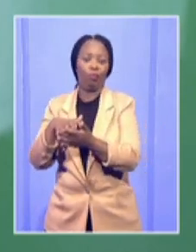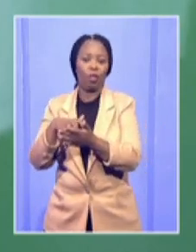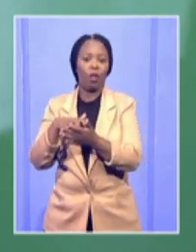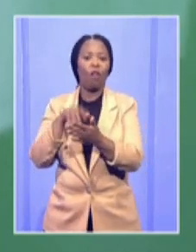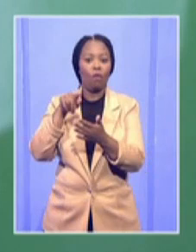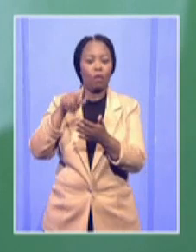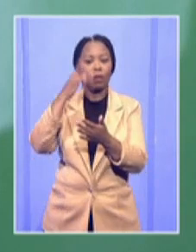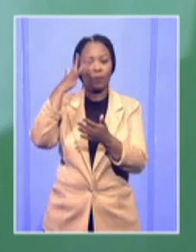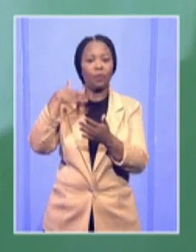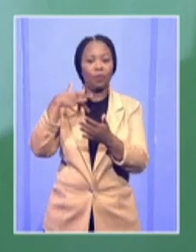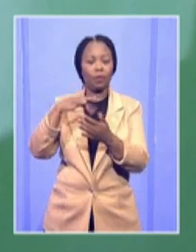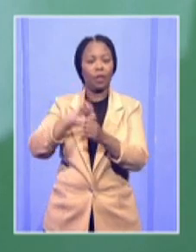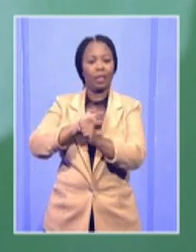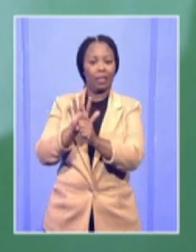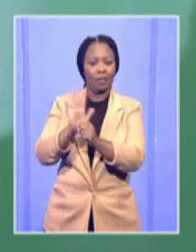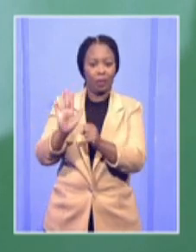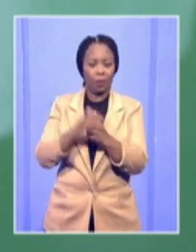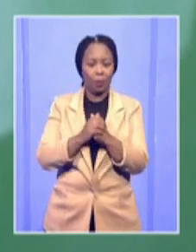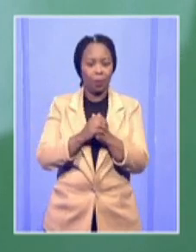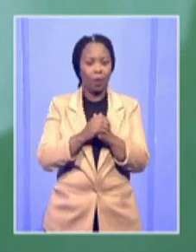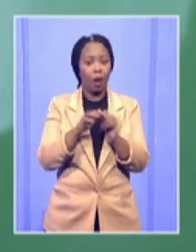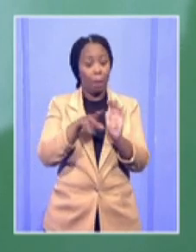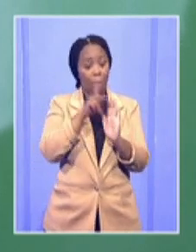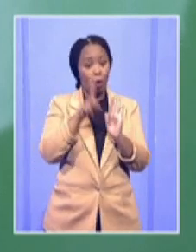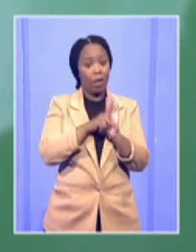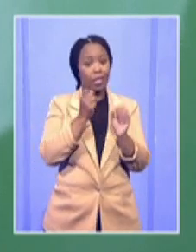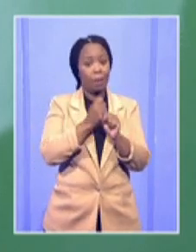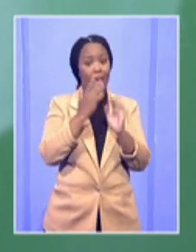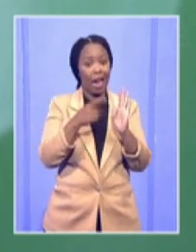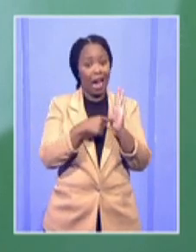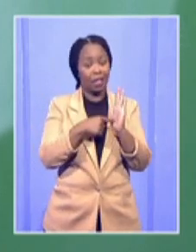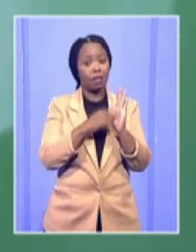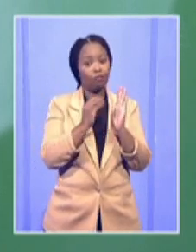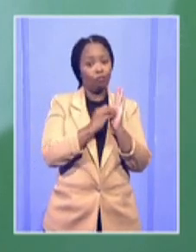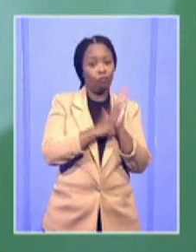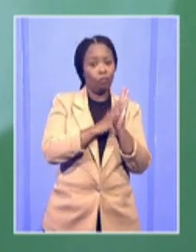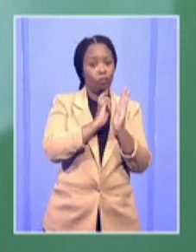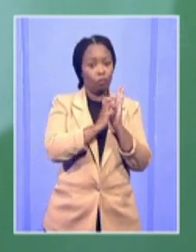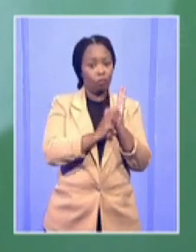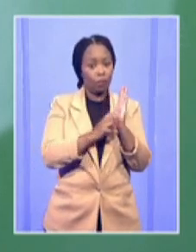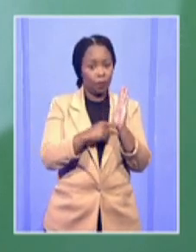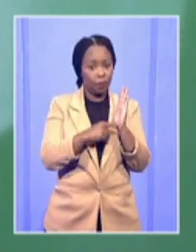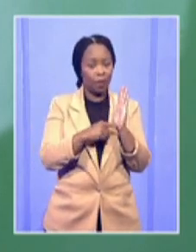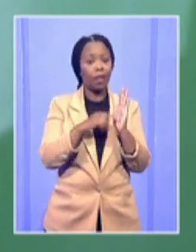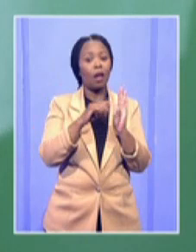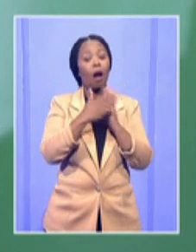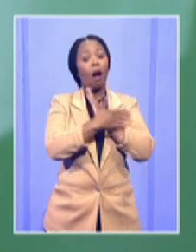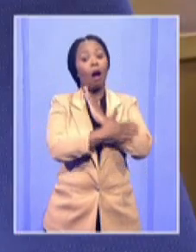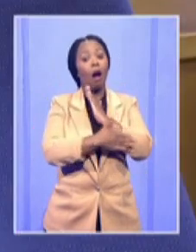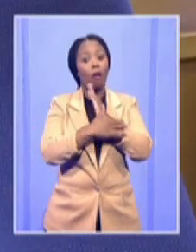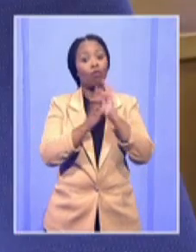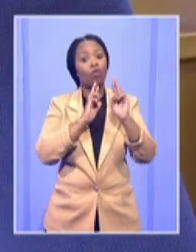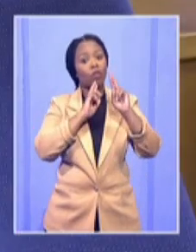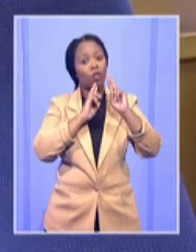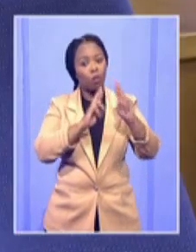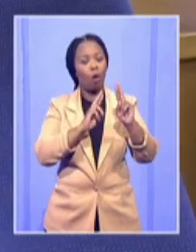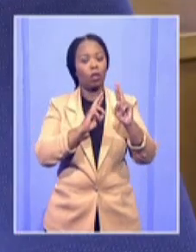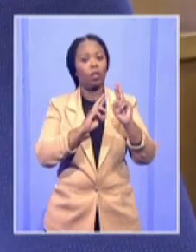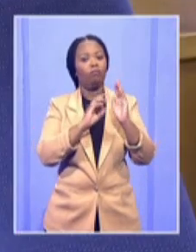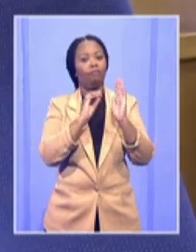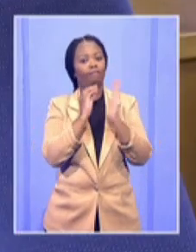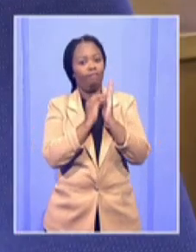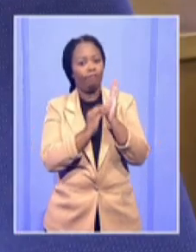pandemic. Policymakers and regulators crafted the country's response to the pandemic fully